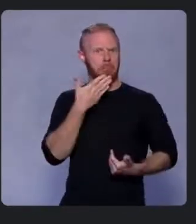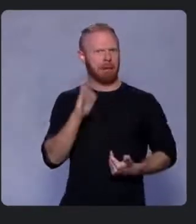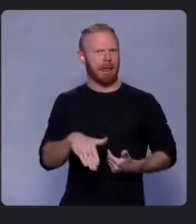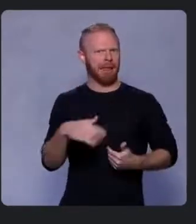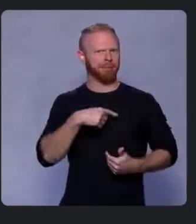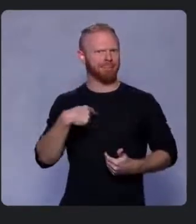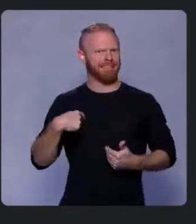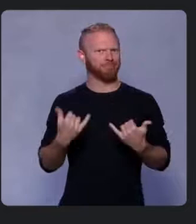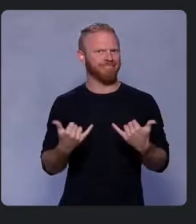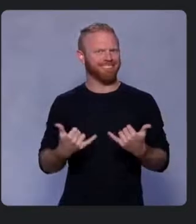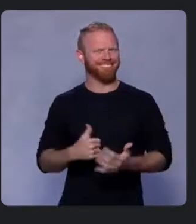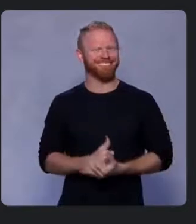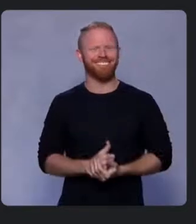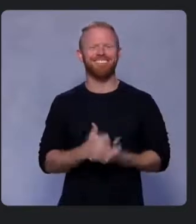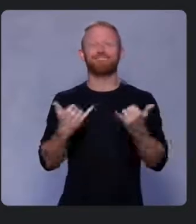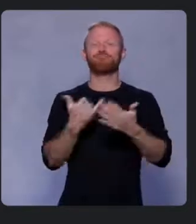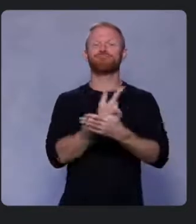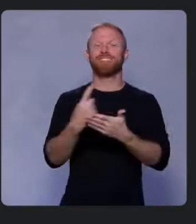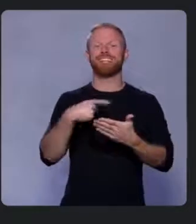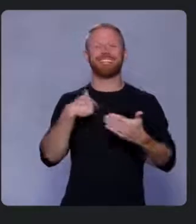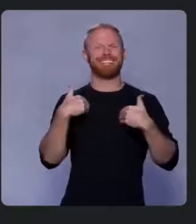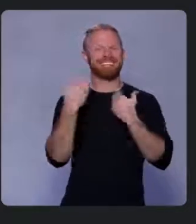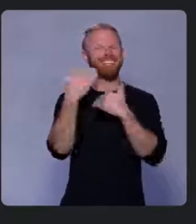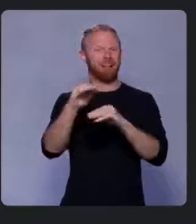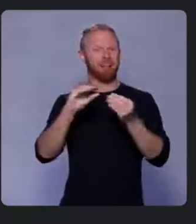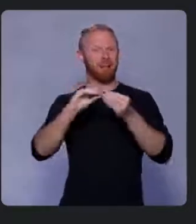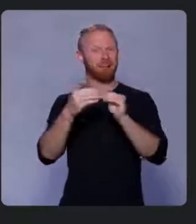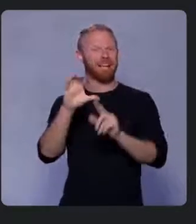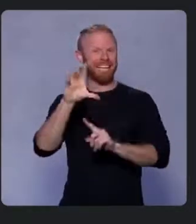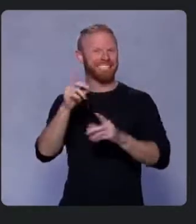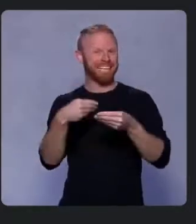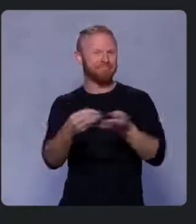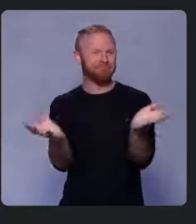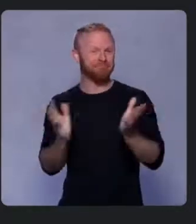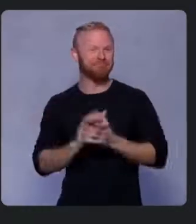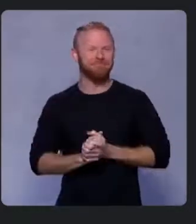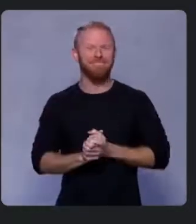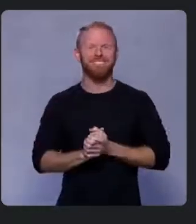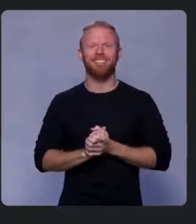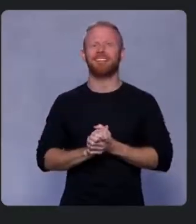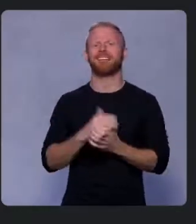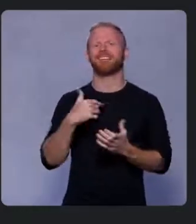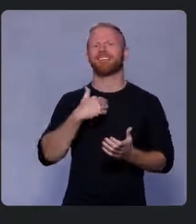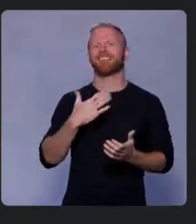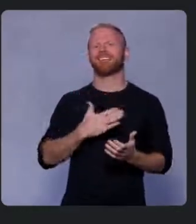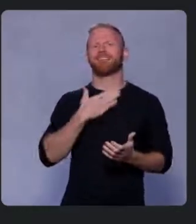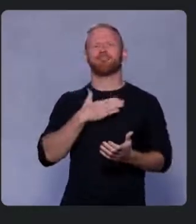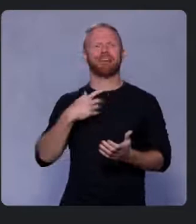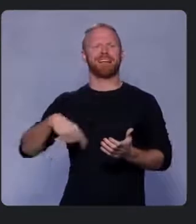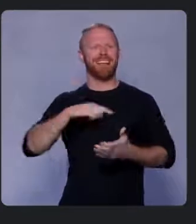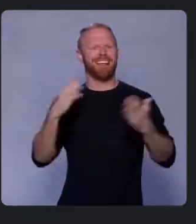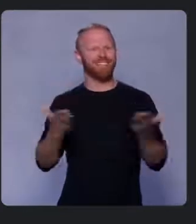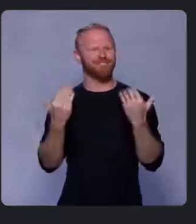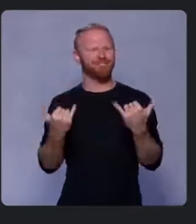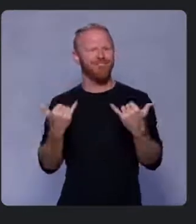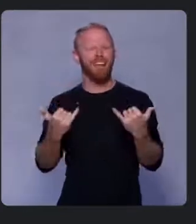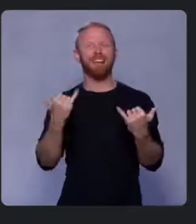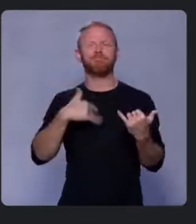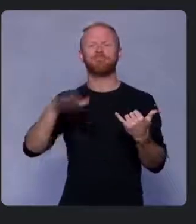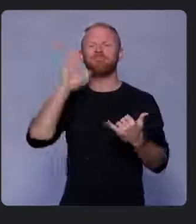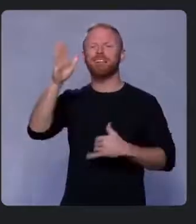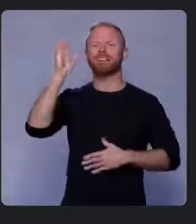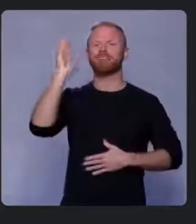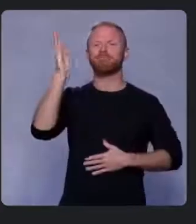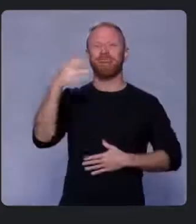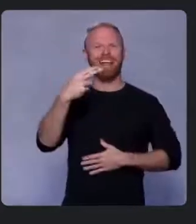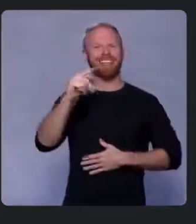we do have a limited supply of CDs. It's great to be here. I'm going to be talking to you today about